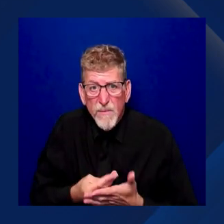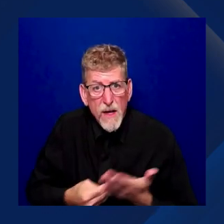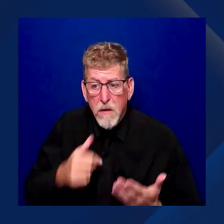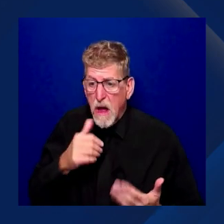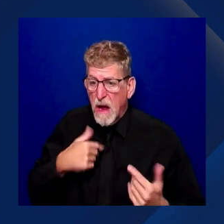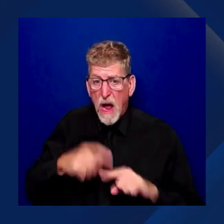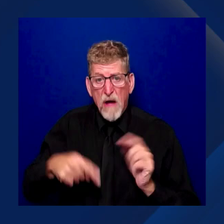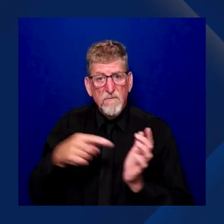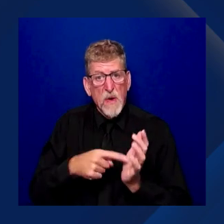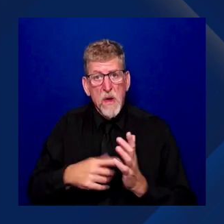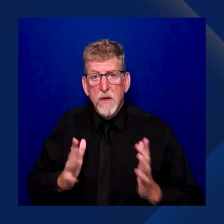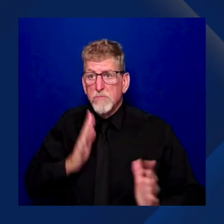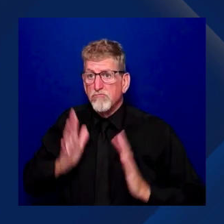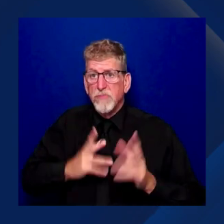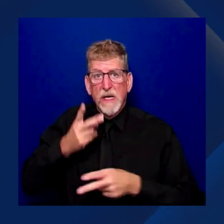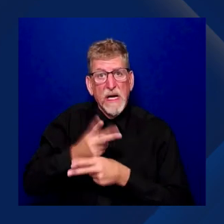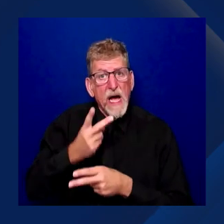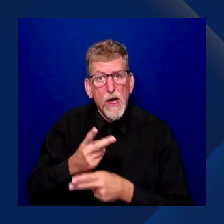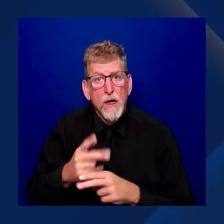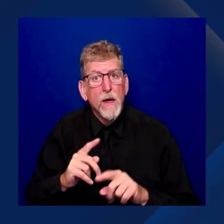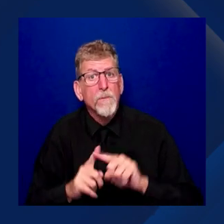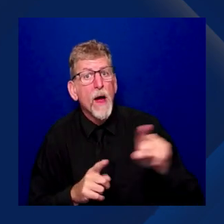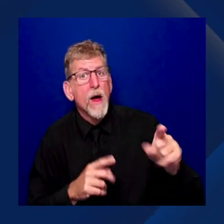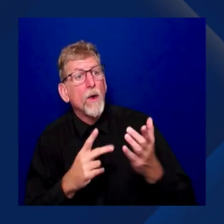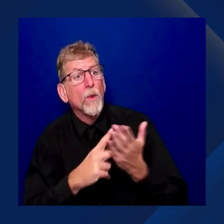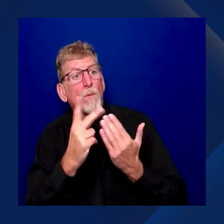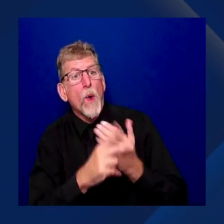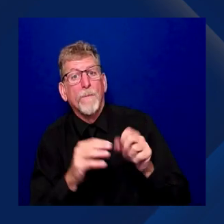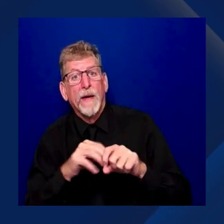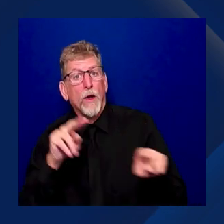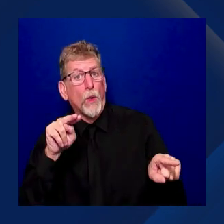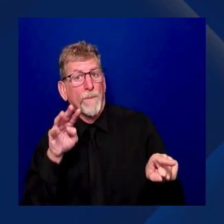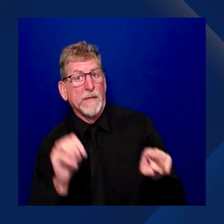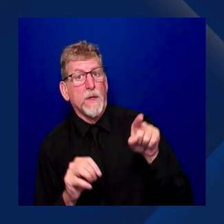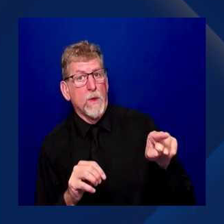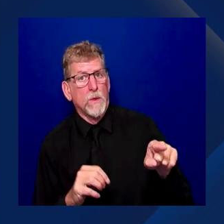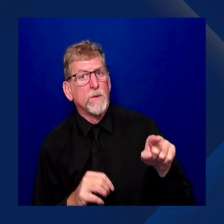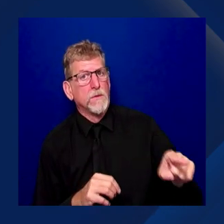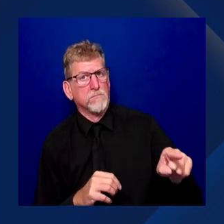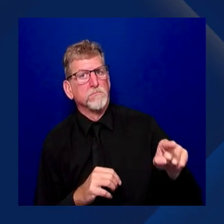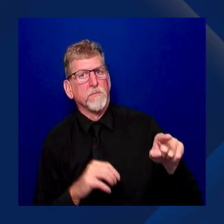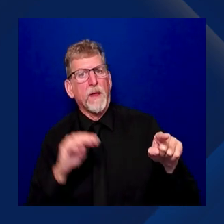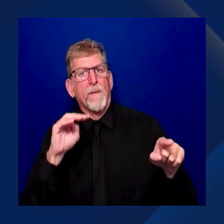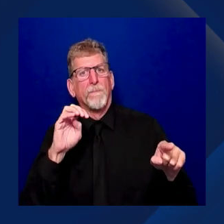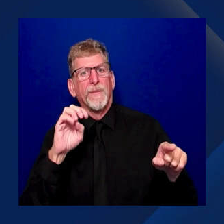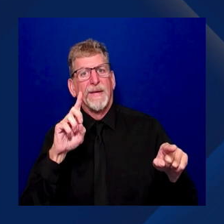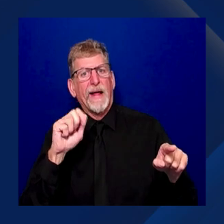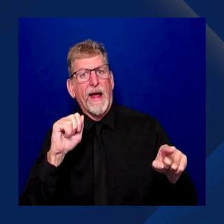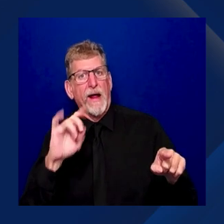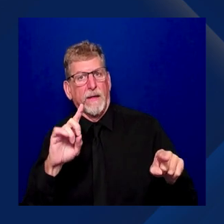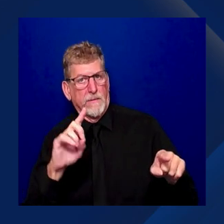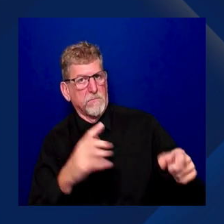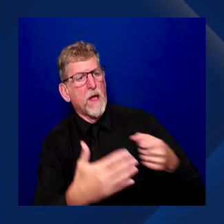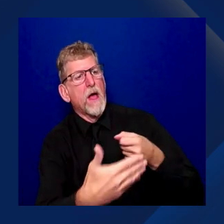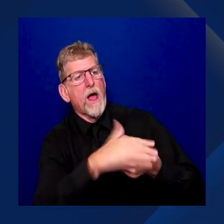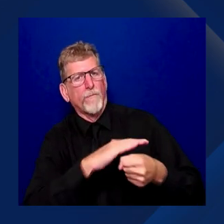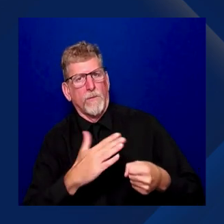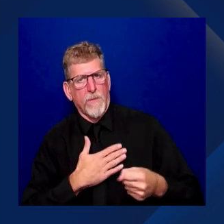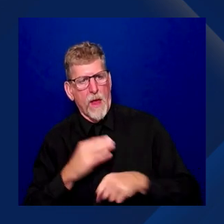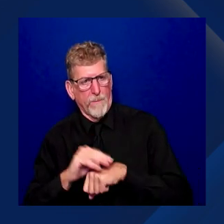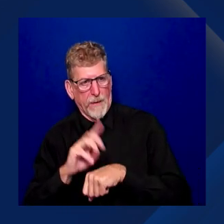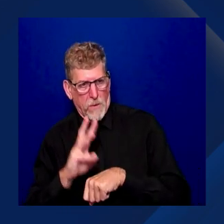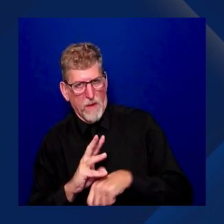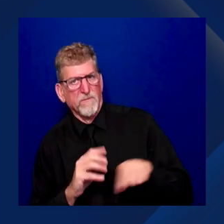was a program in New Mexico that ensured Medicaid covered my midwife, who aided in the healthy birth of